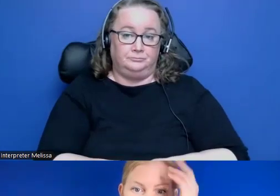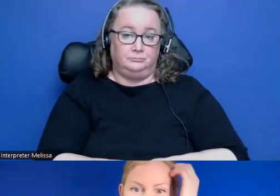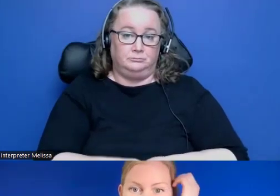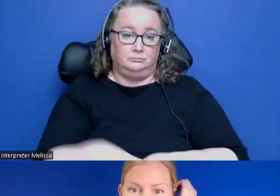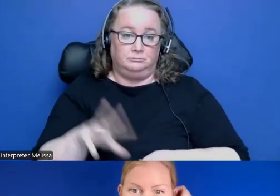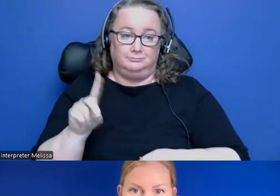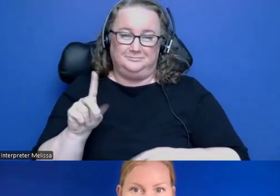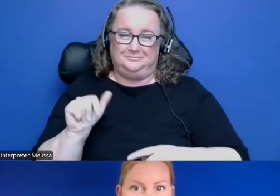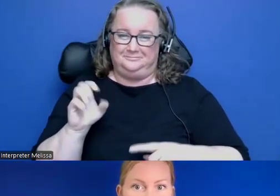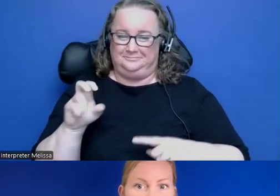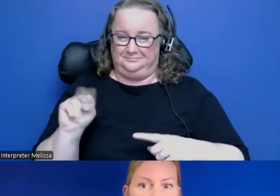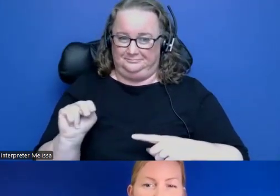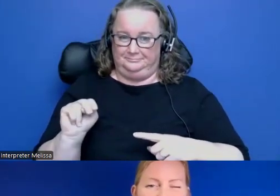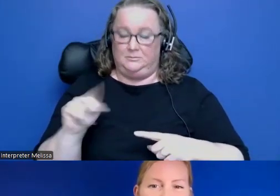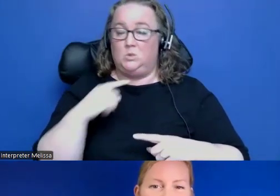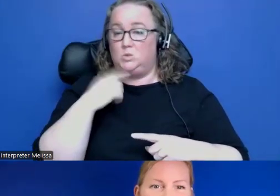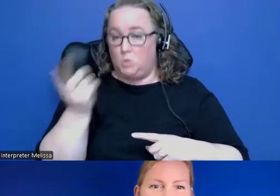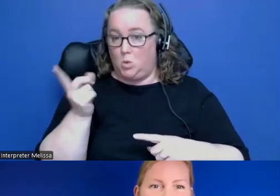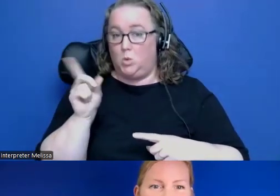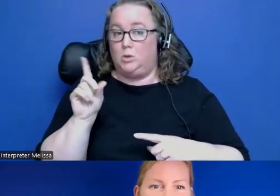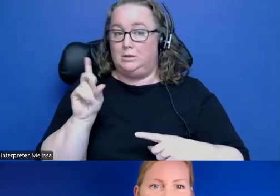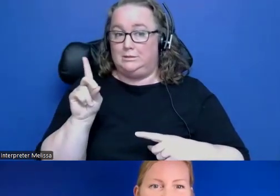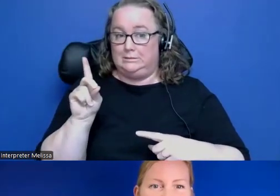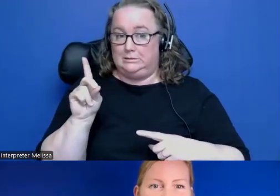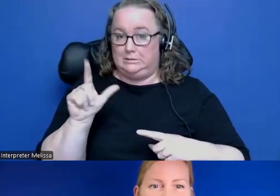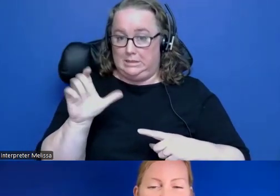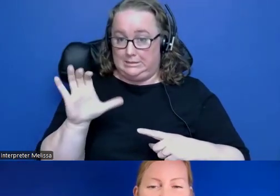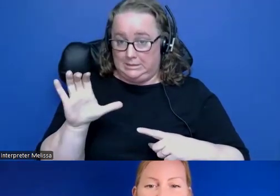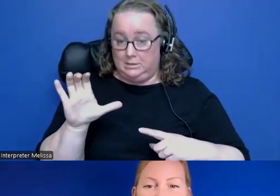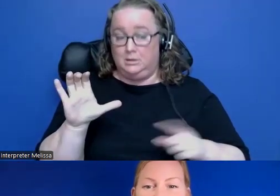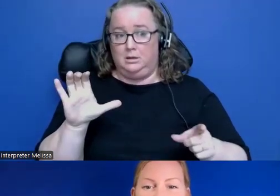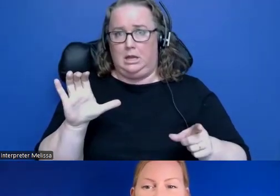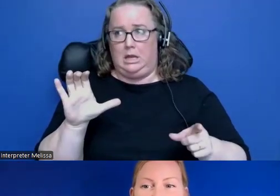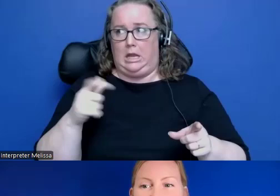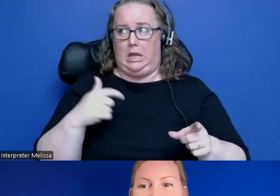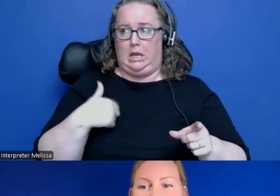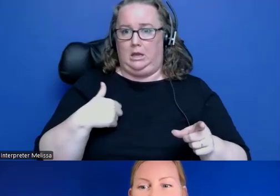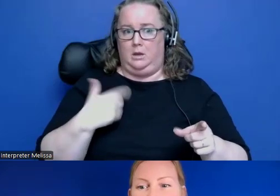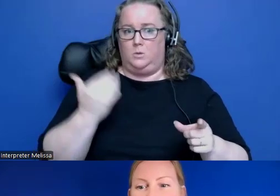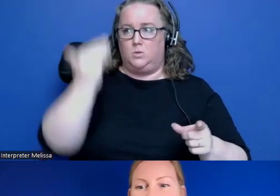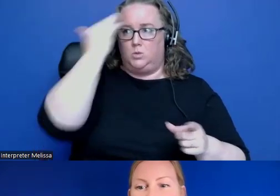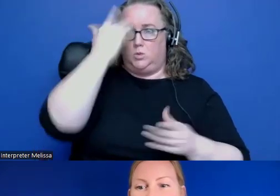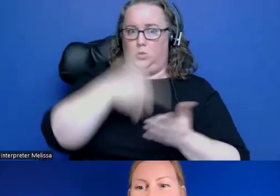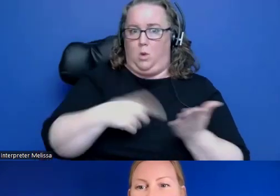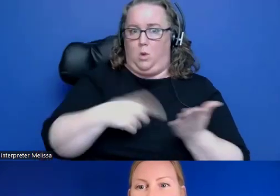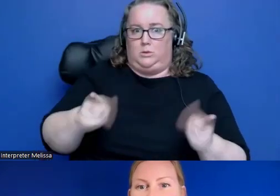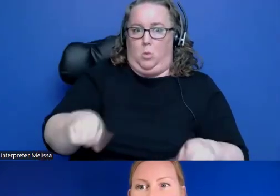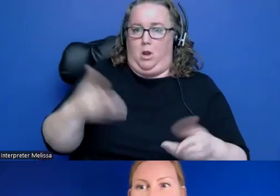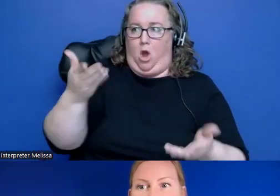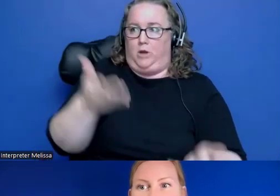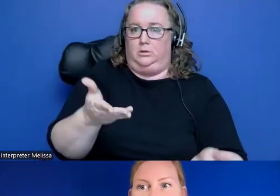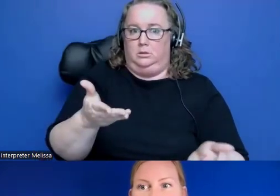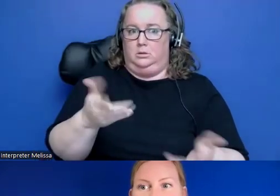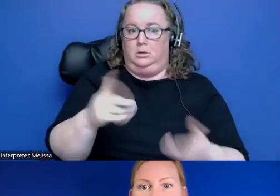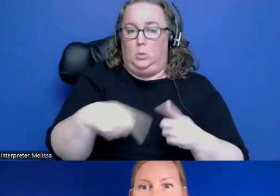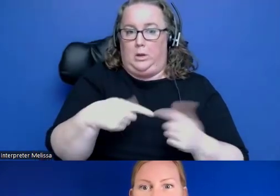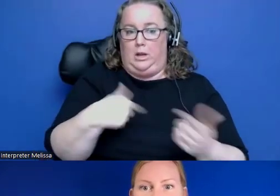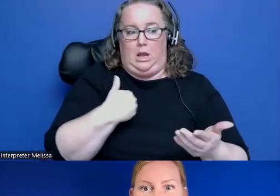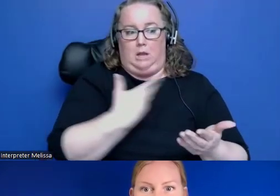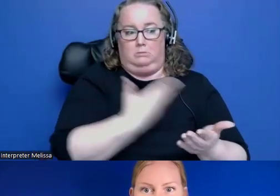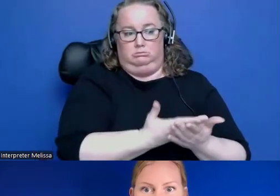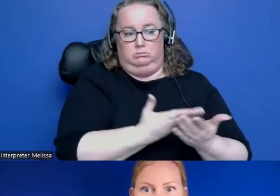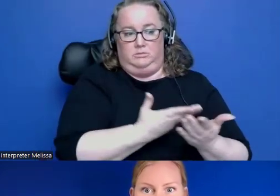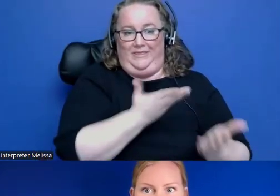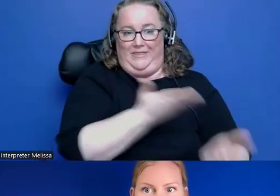Damon conveyed to DLC that he was completely aware of what was going on at admission. He